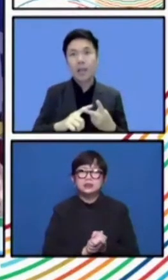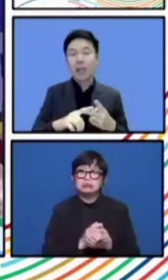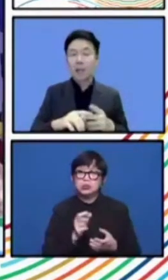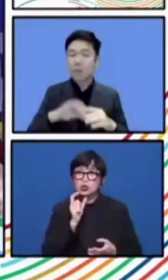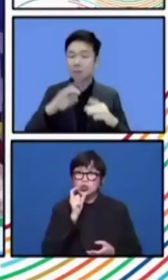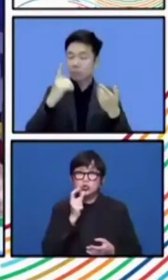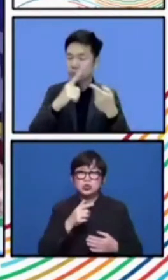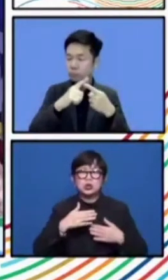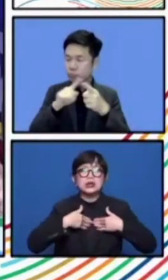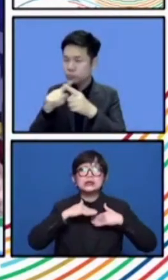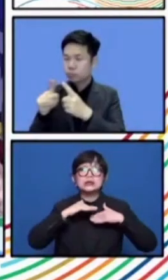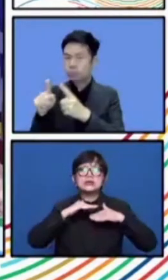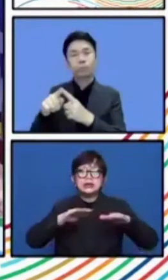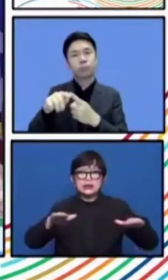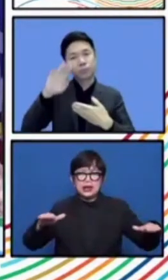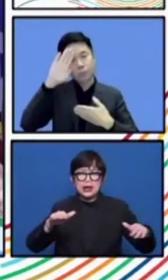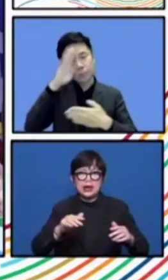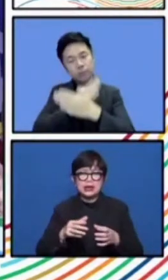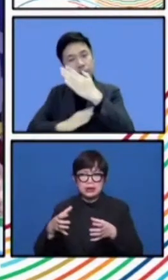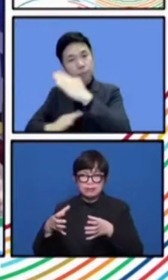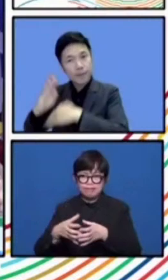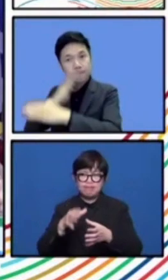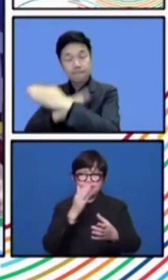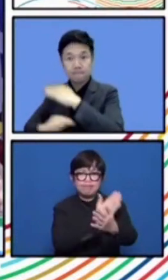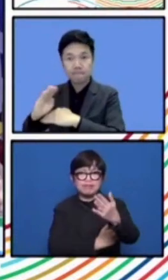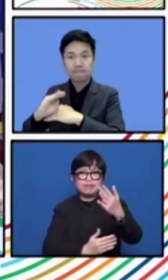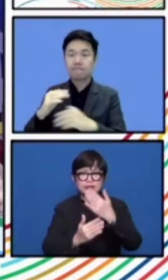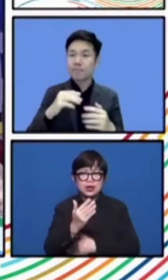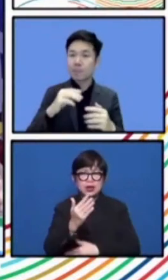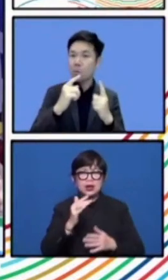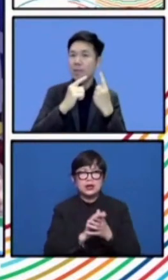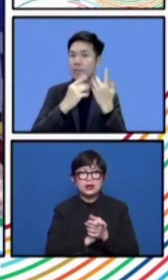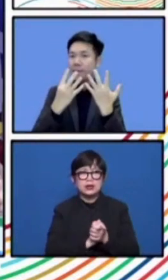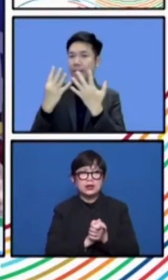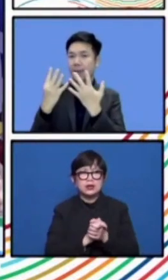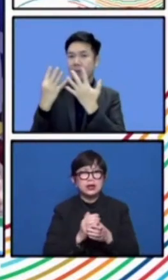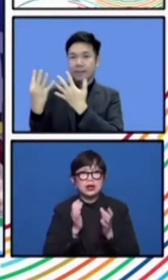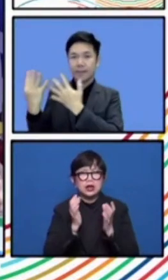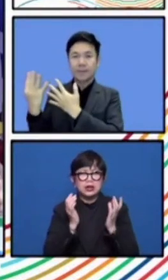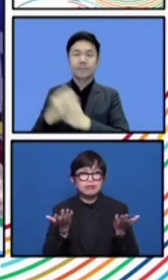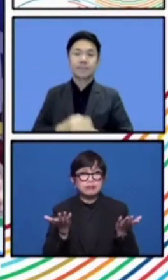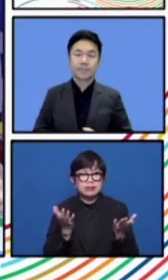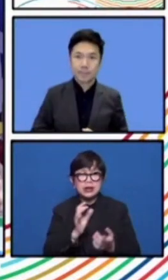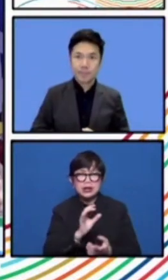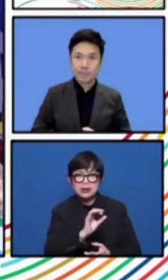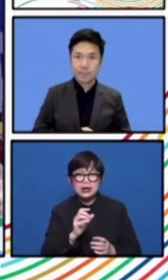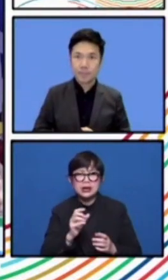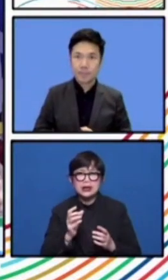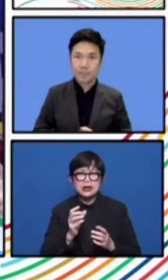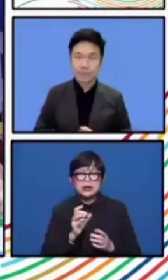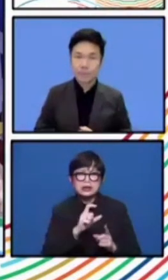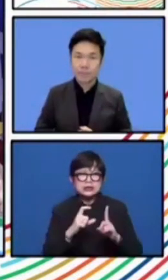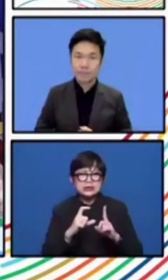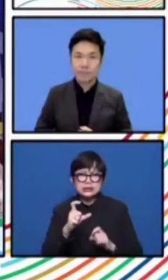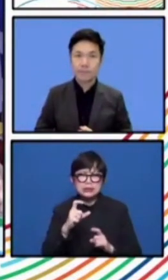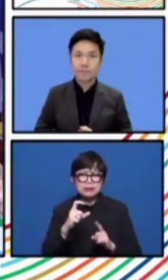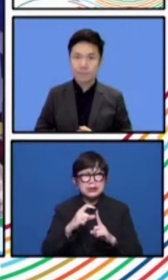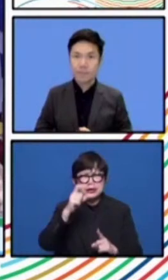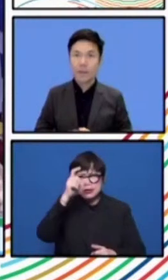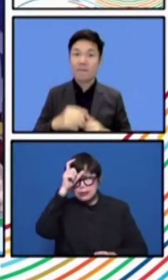it provides for mechanism for Special Care initiatives for these classes of person with